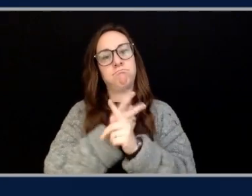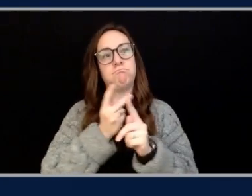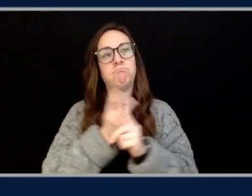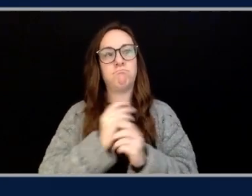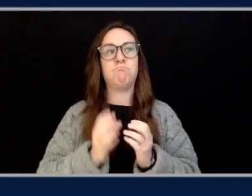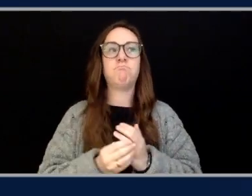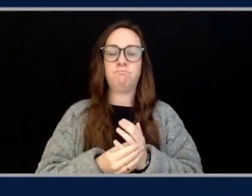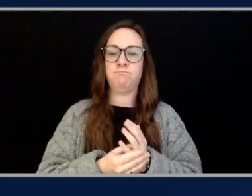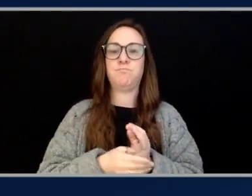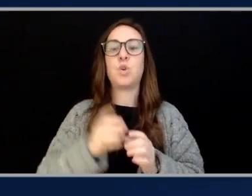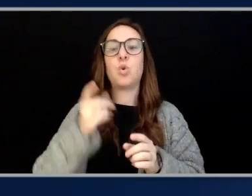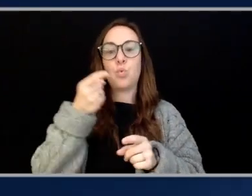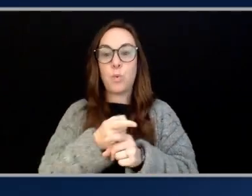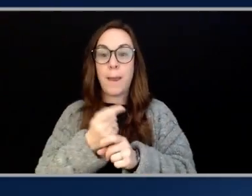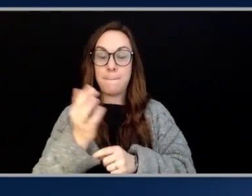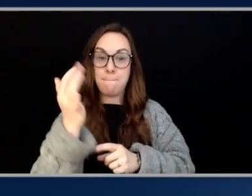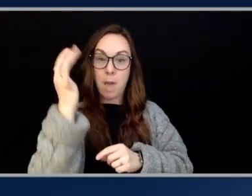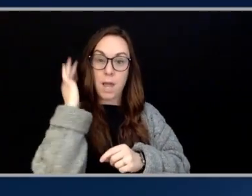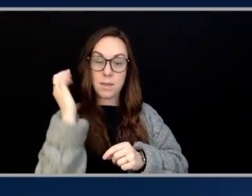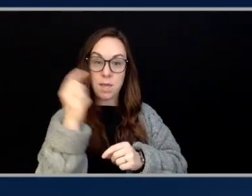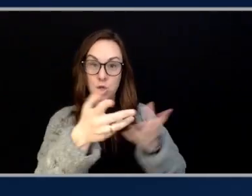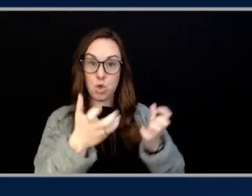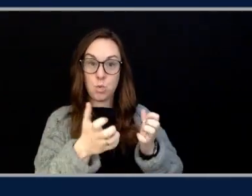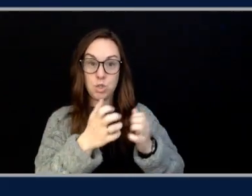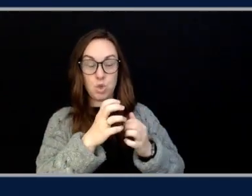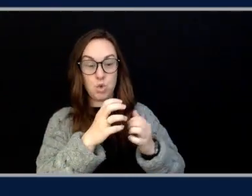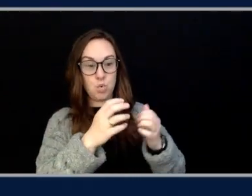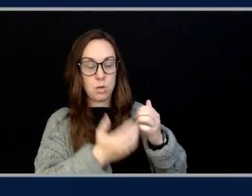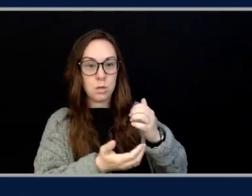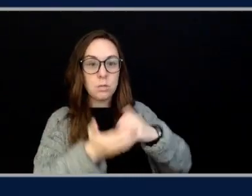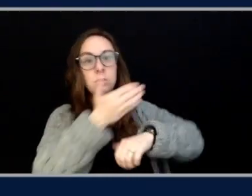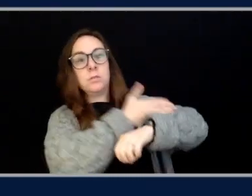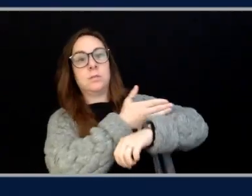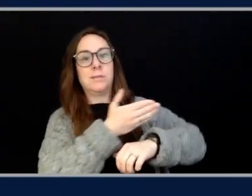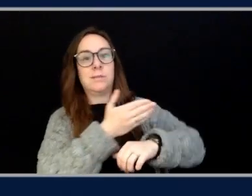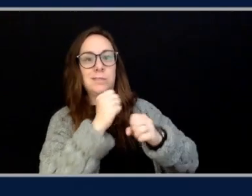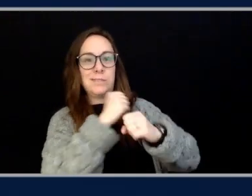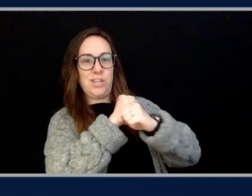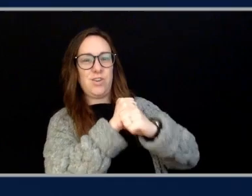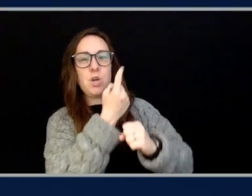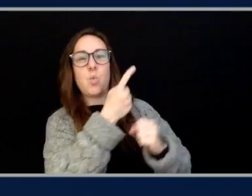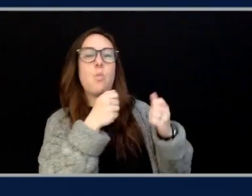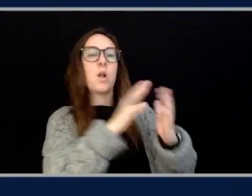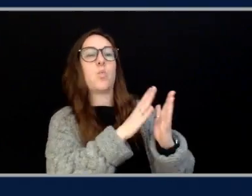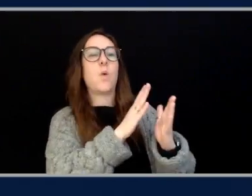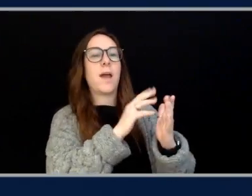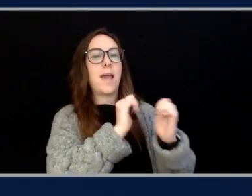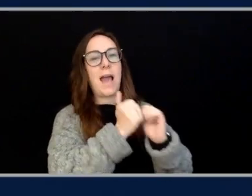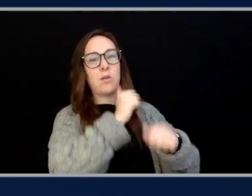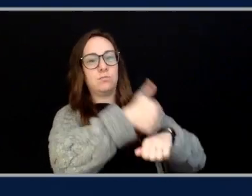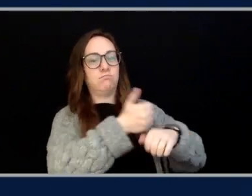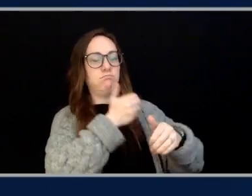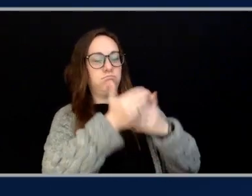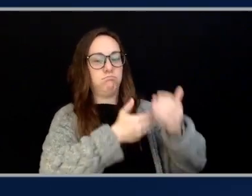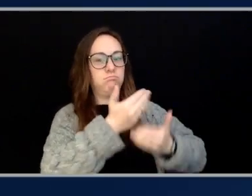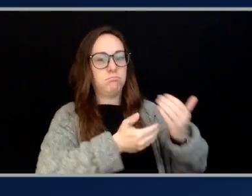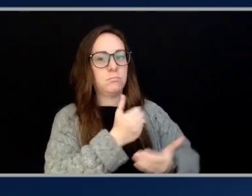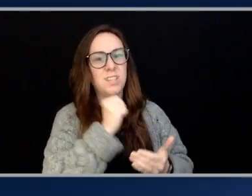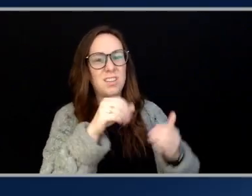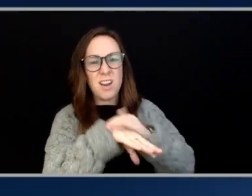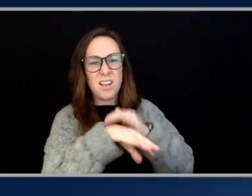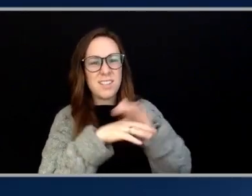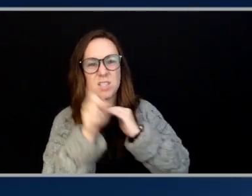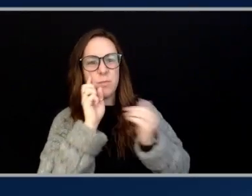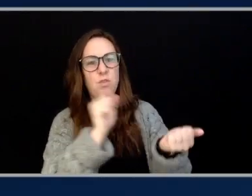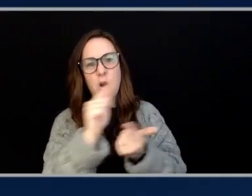back then when you were wanting to upskill in security, there was kind of only one path, one way to do it, and it wasn't accessible for